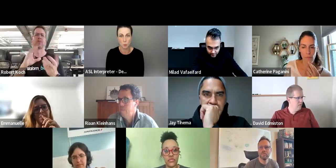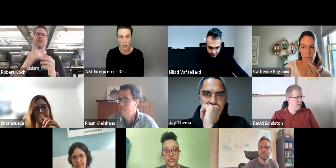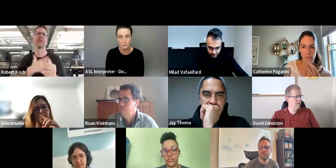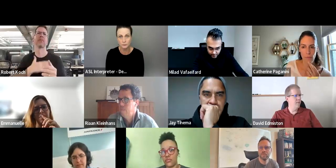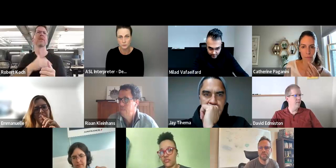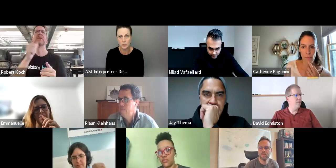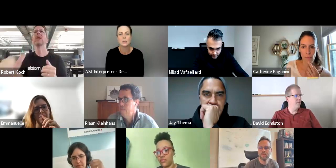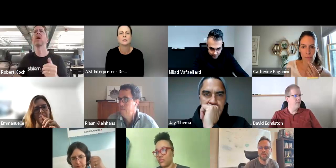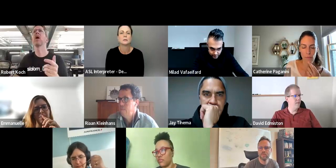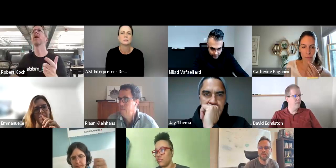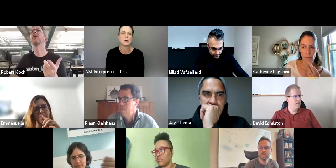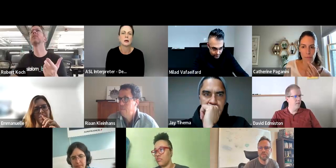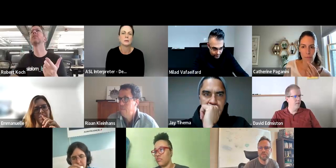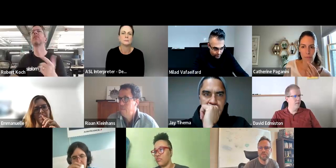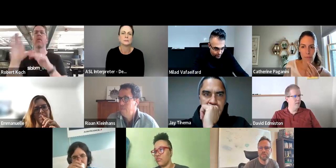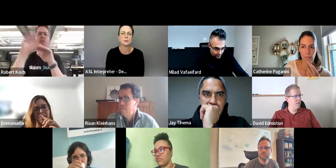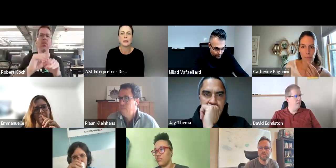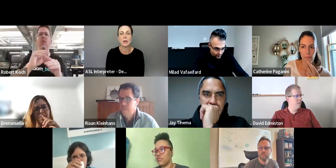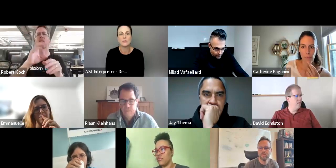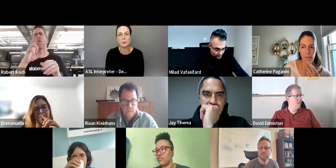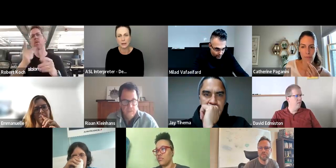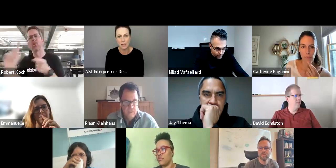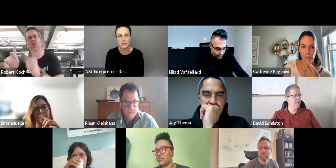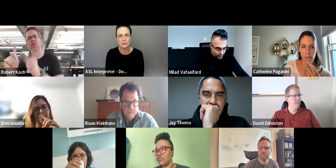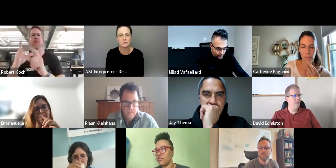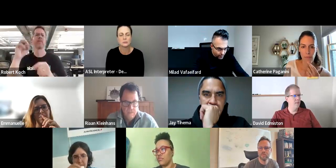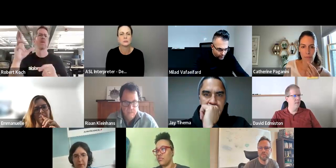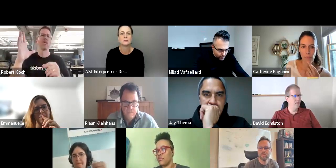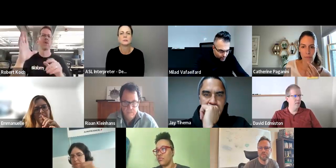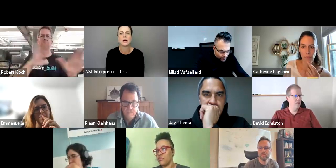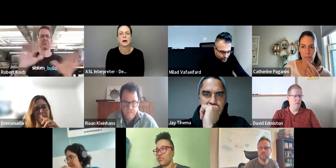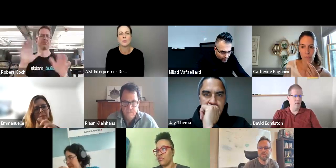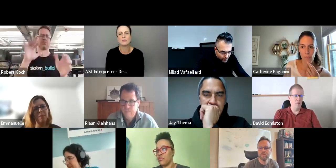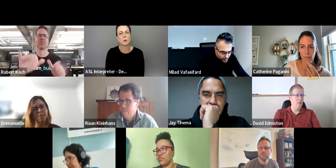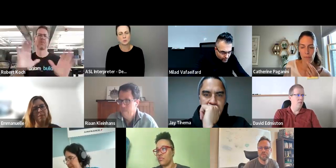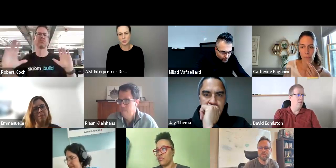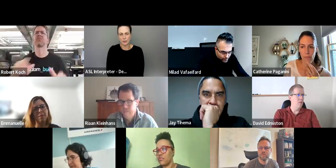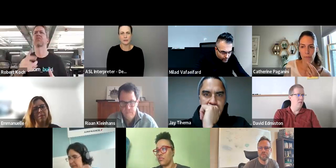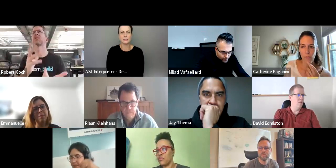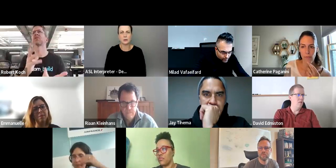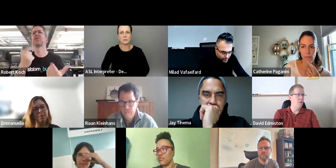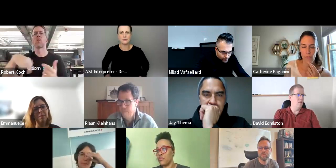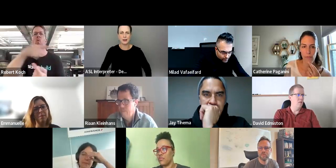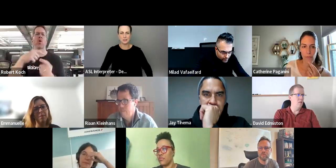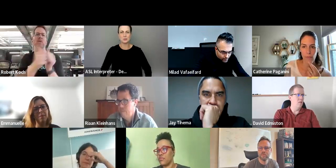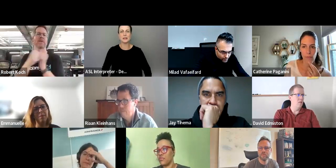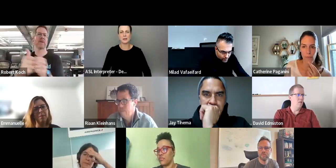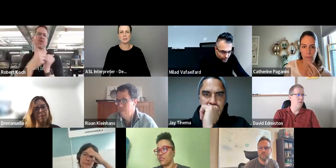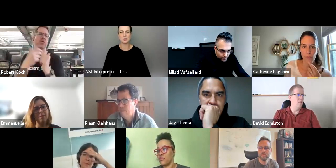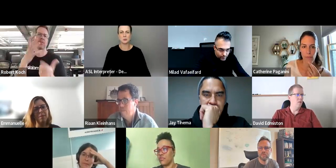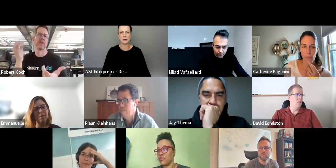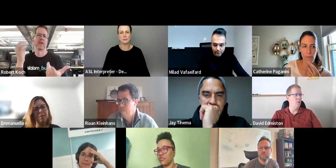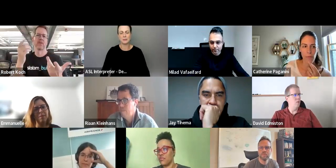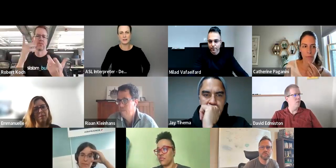agenda as well. So let me know if you cannot. Of course, we're going to, not do